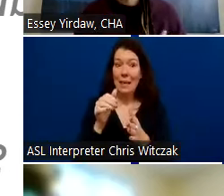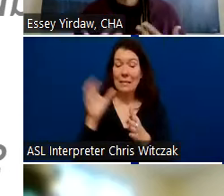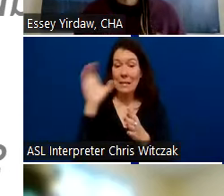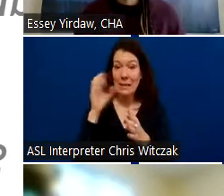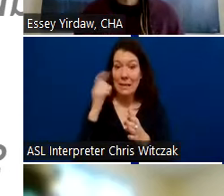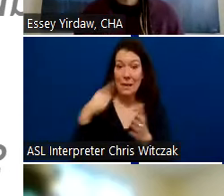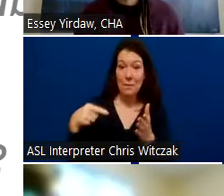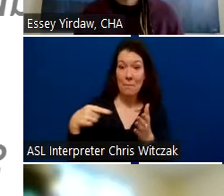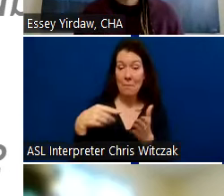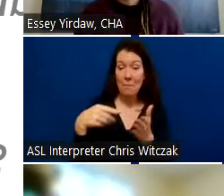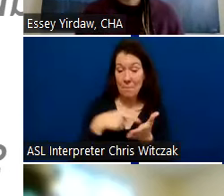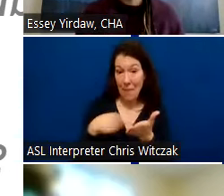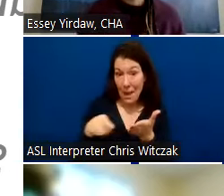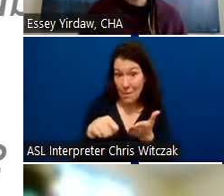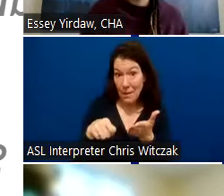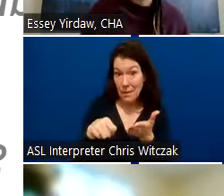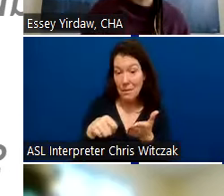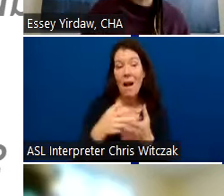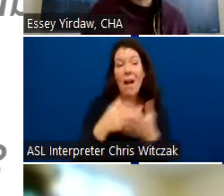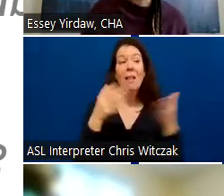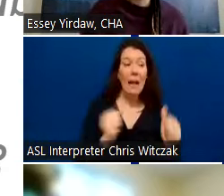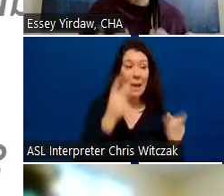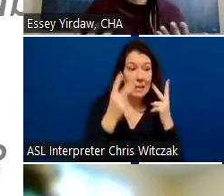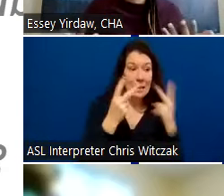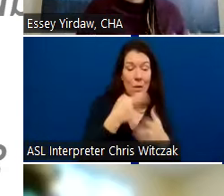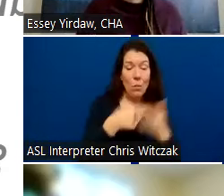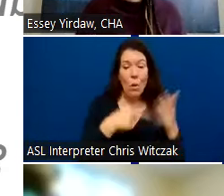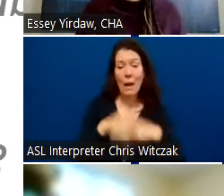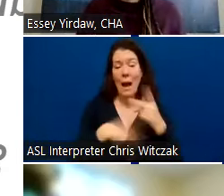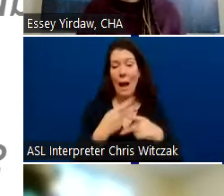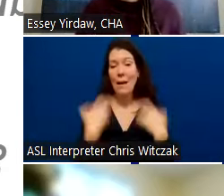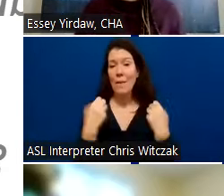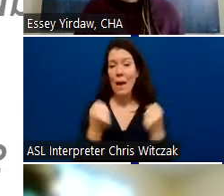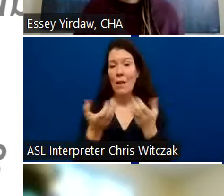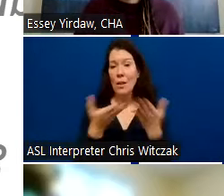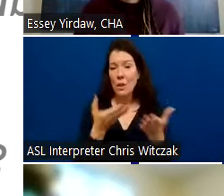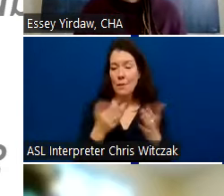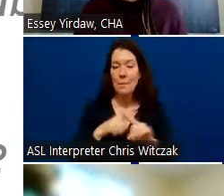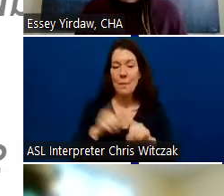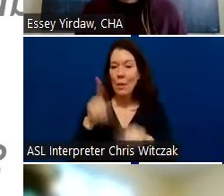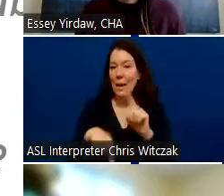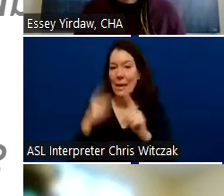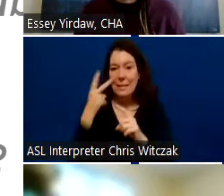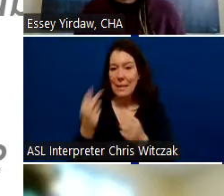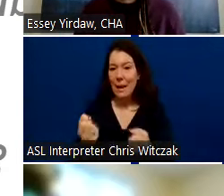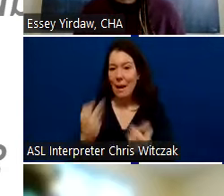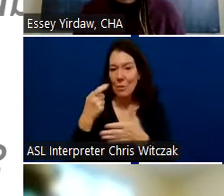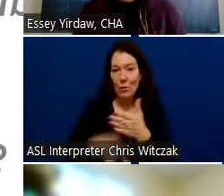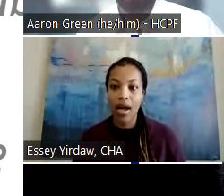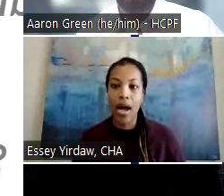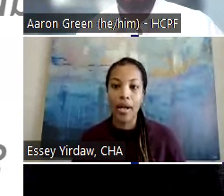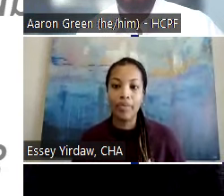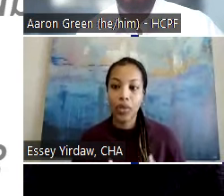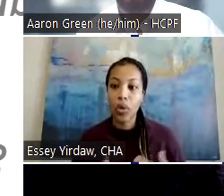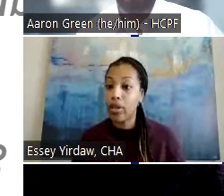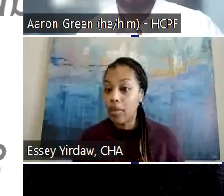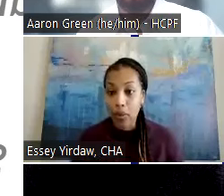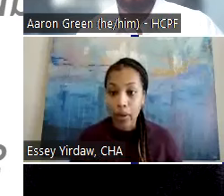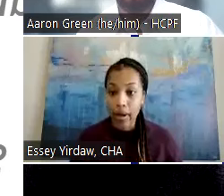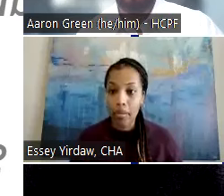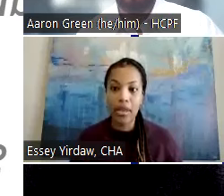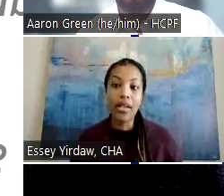us can see what kind of healthcare services were rendered, but we can't see how much it costs the patient or the insurance company